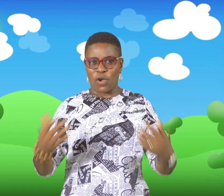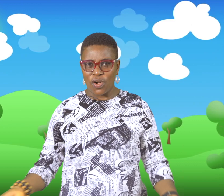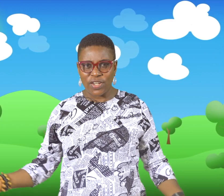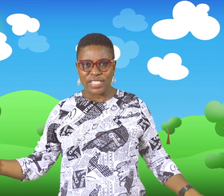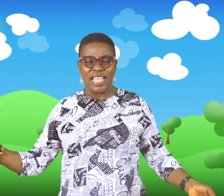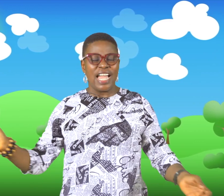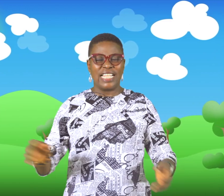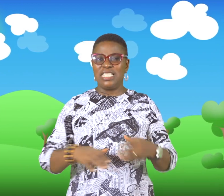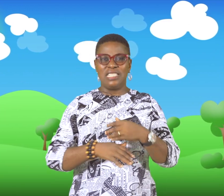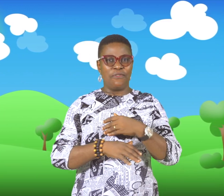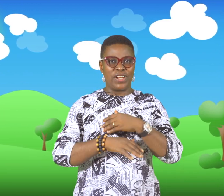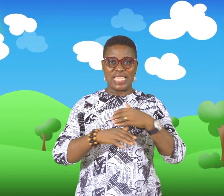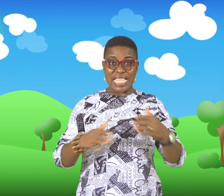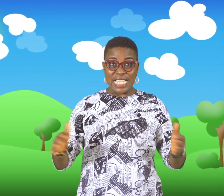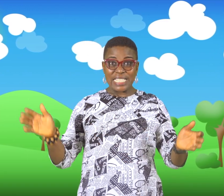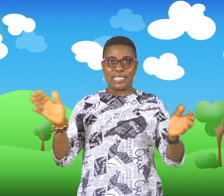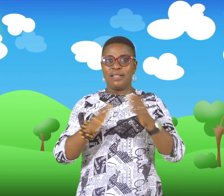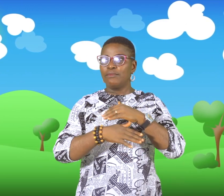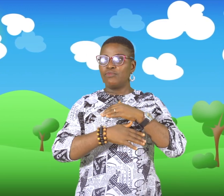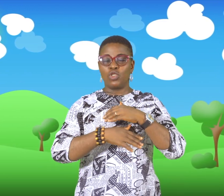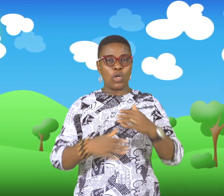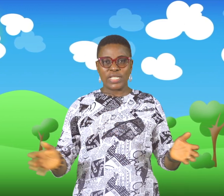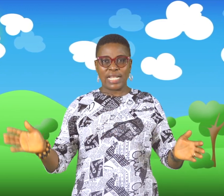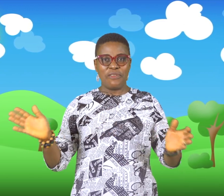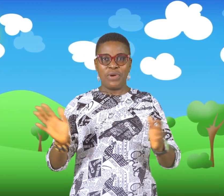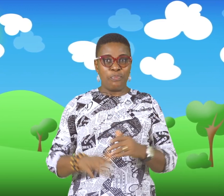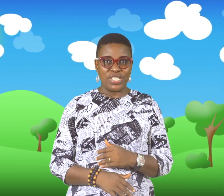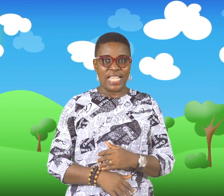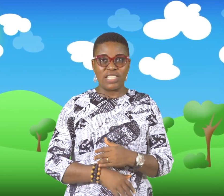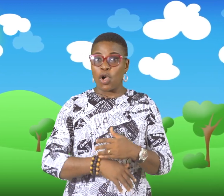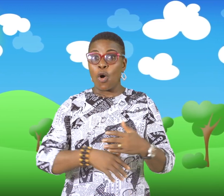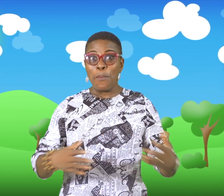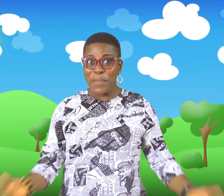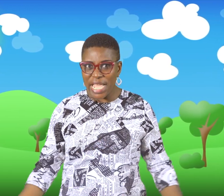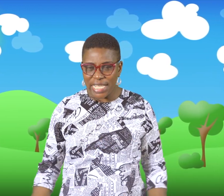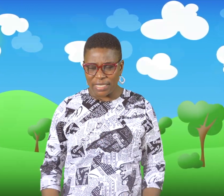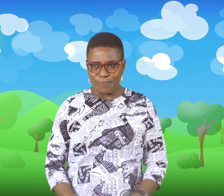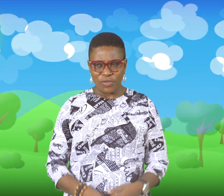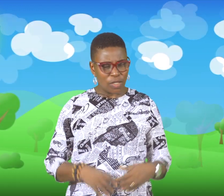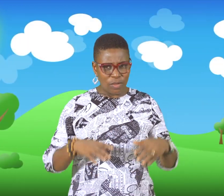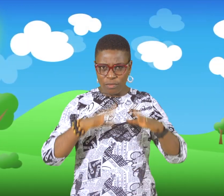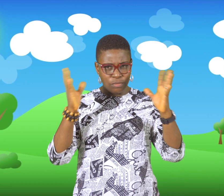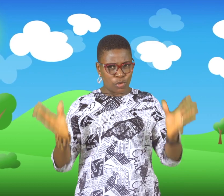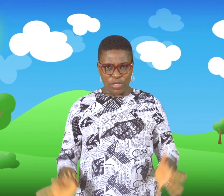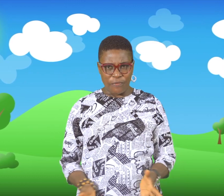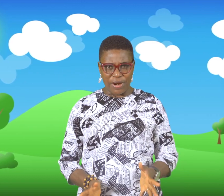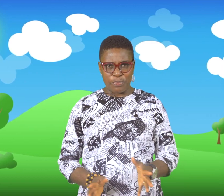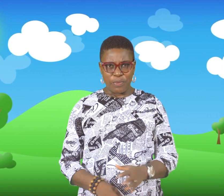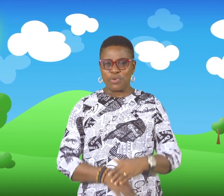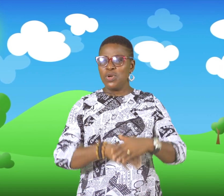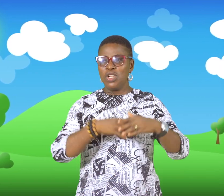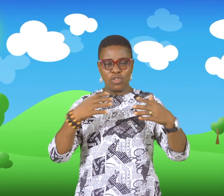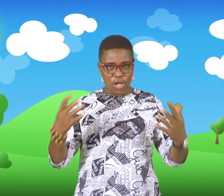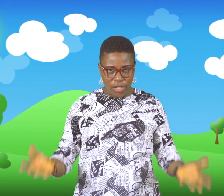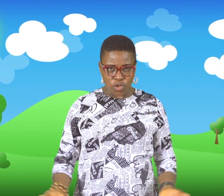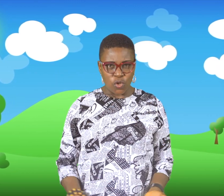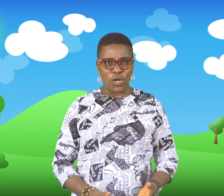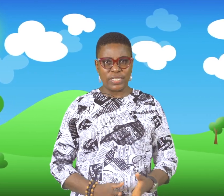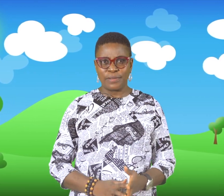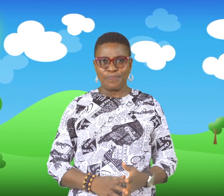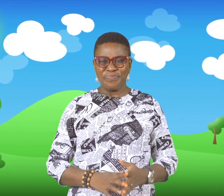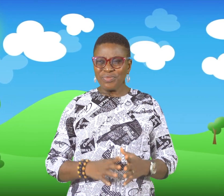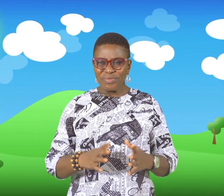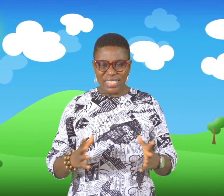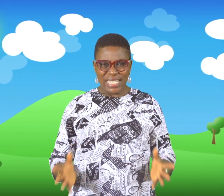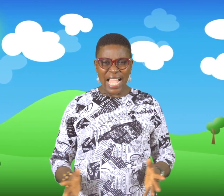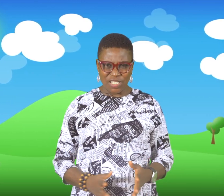about doors and the different things doors can represent or mean to different people, to